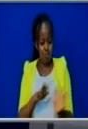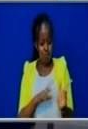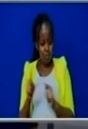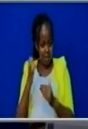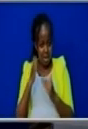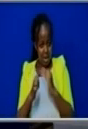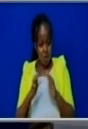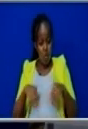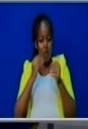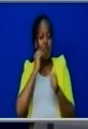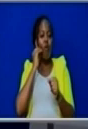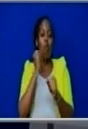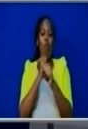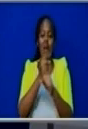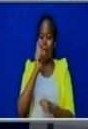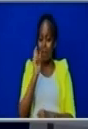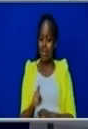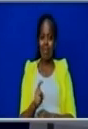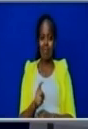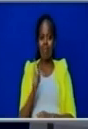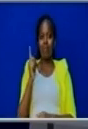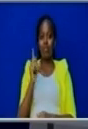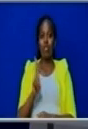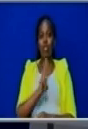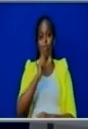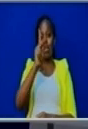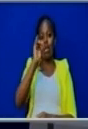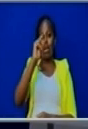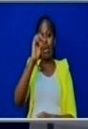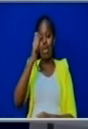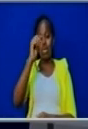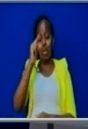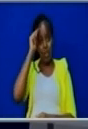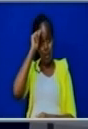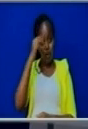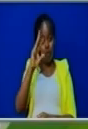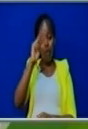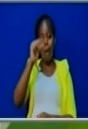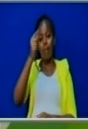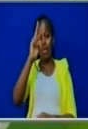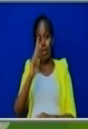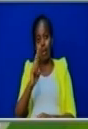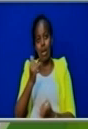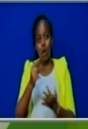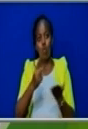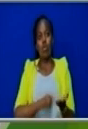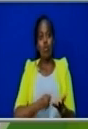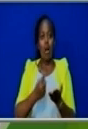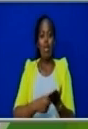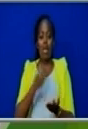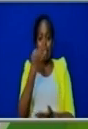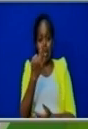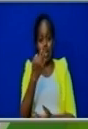something to do at home, of course. Yes. Using kinetic theory of matter, Mm-hmm. discuss the